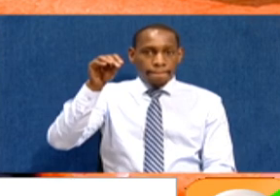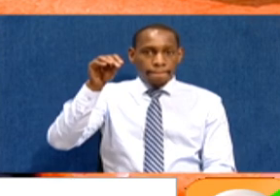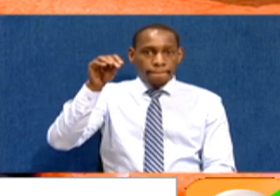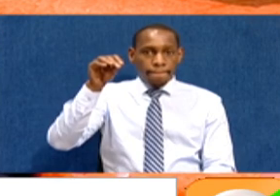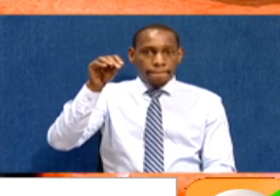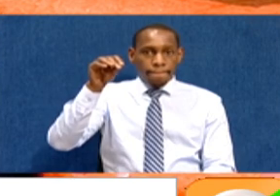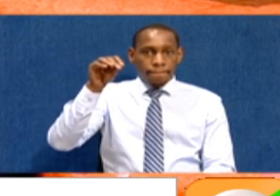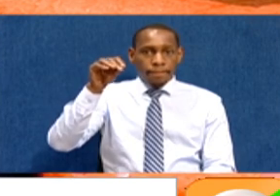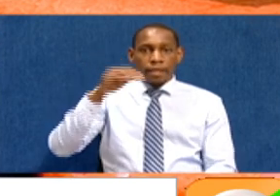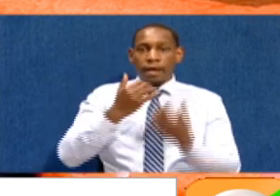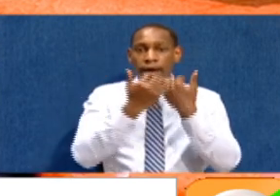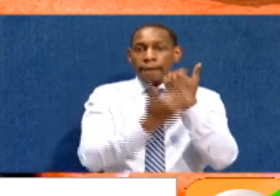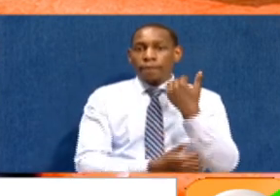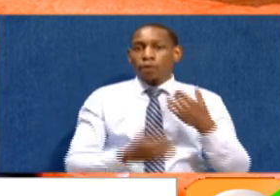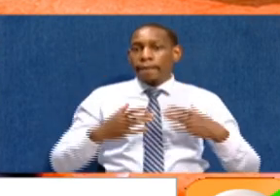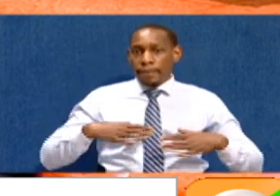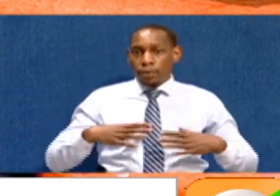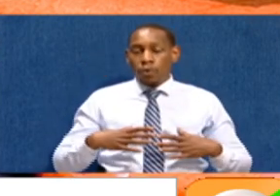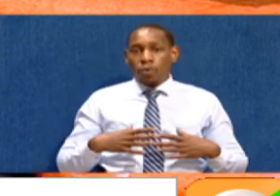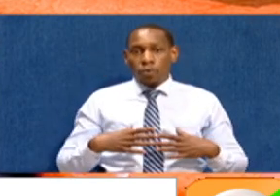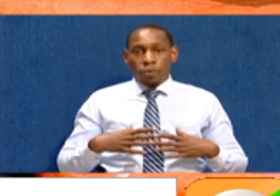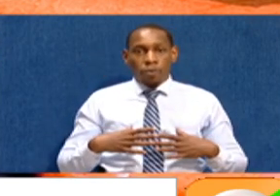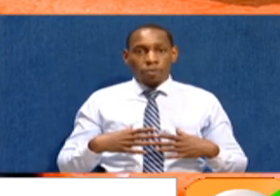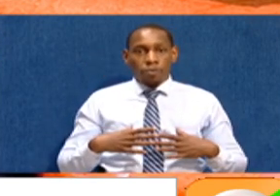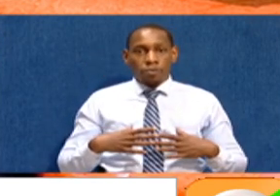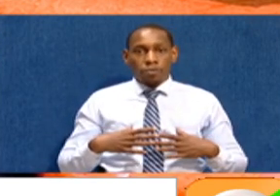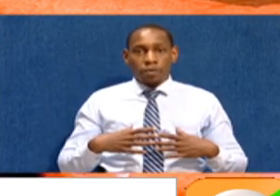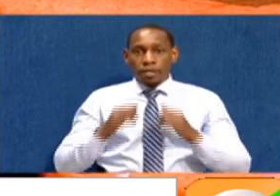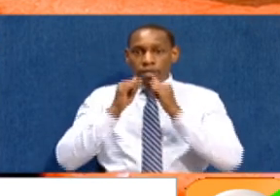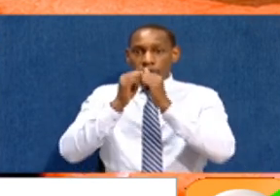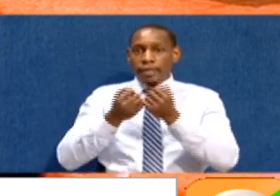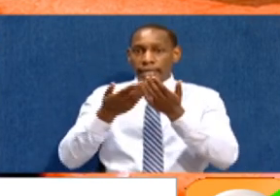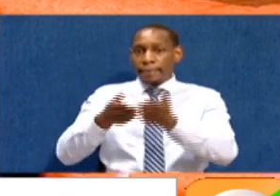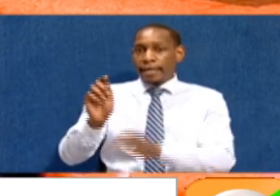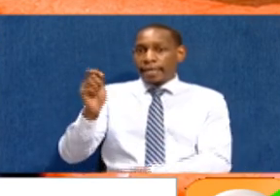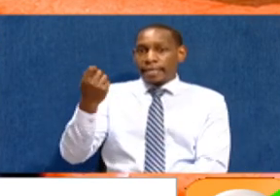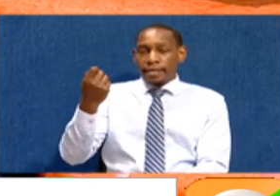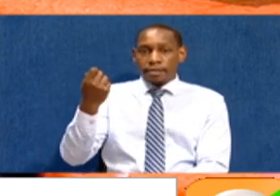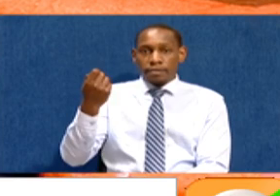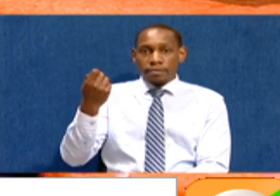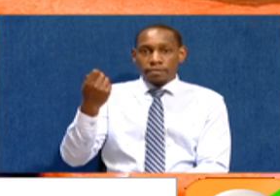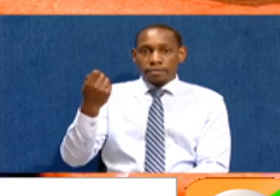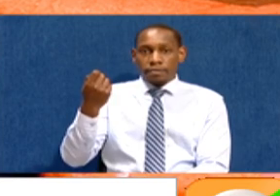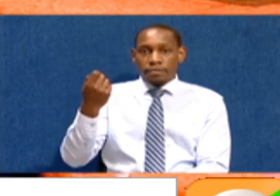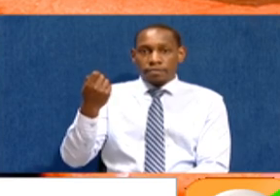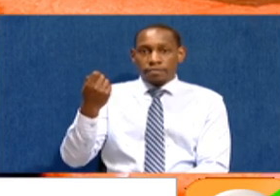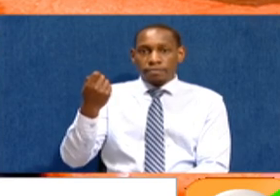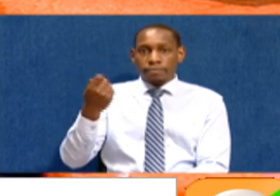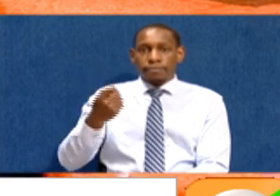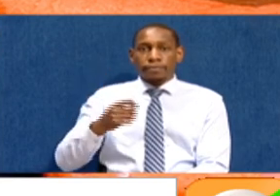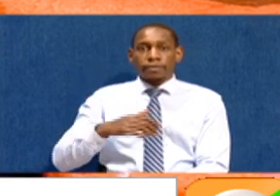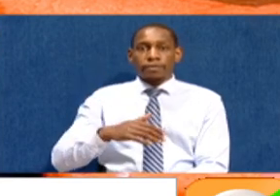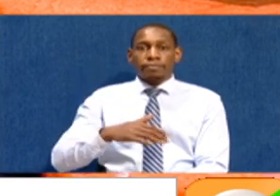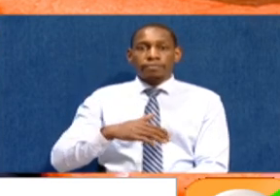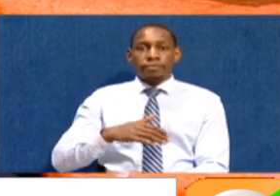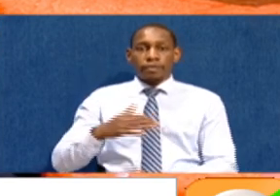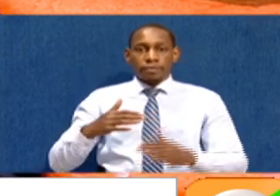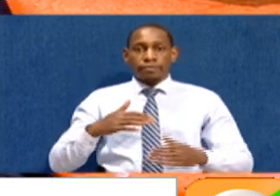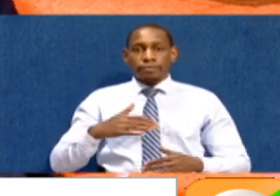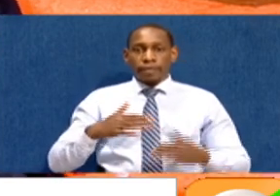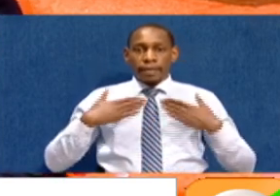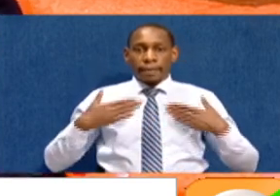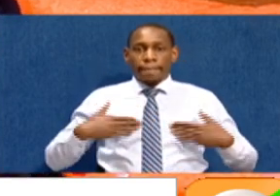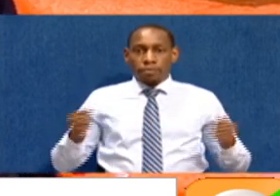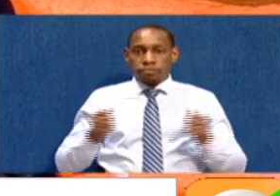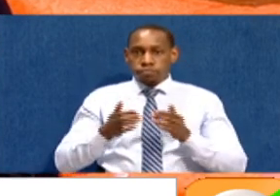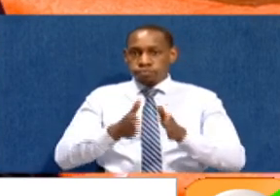the walala hoi and walala hai together in this country in the cold rooms. I think it is